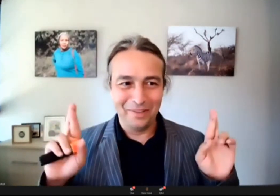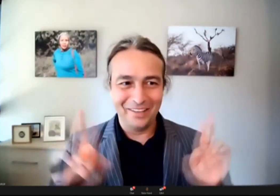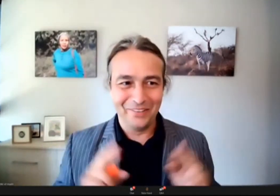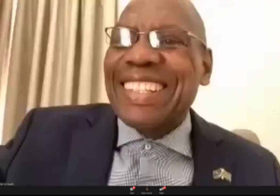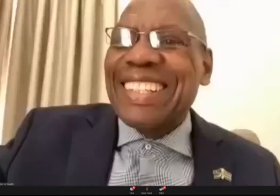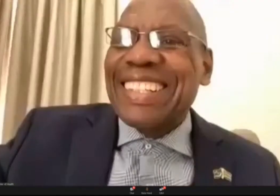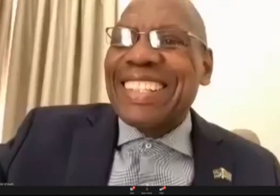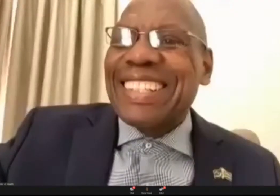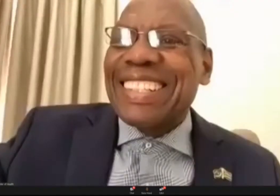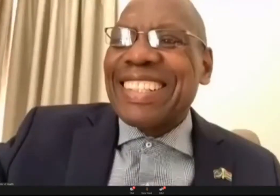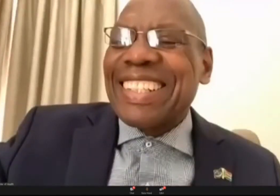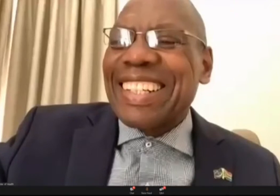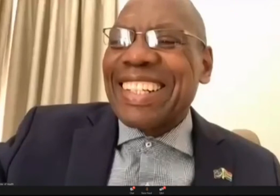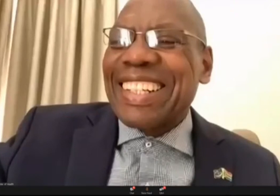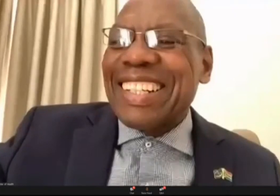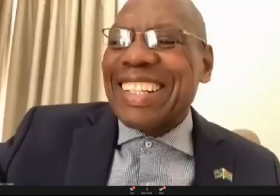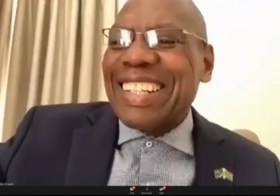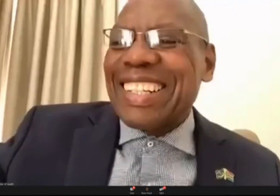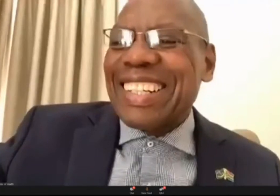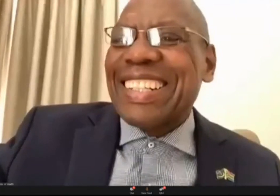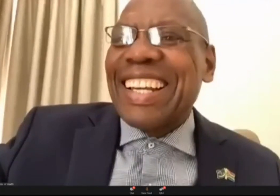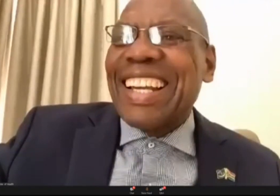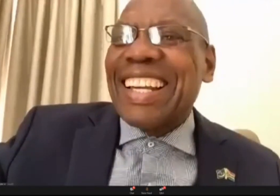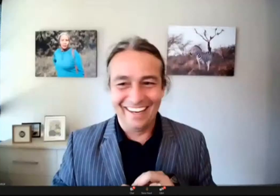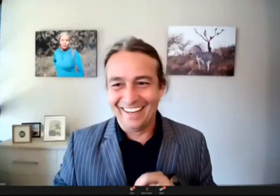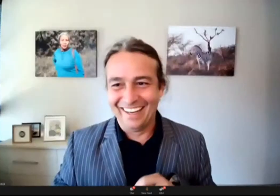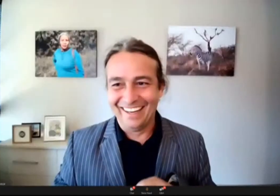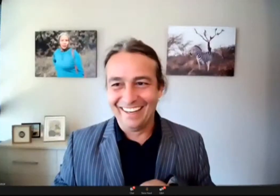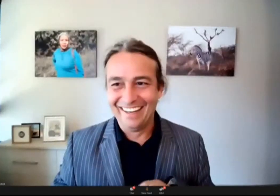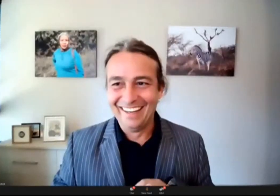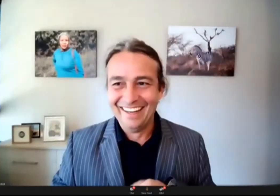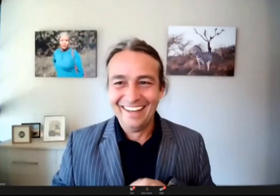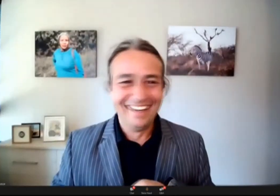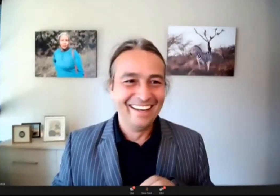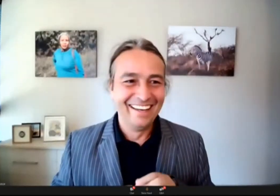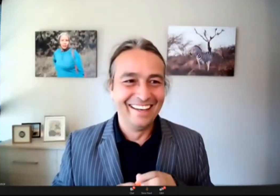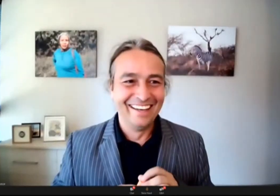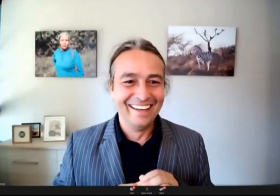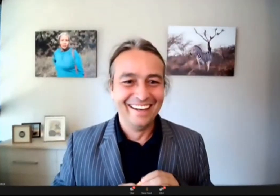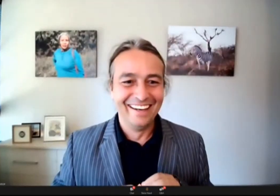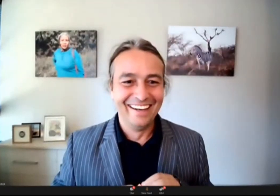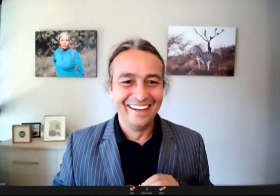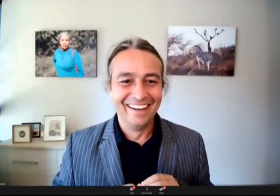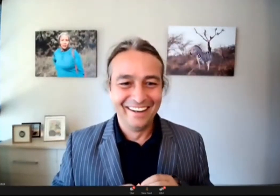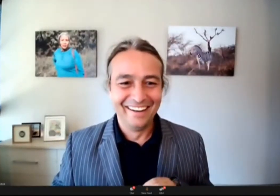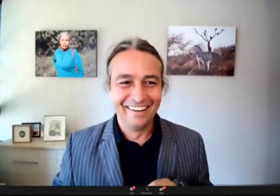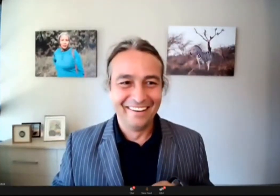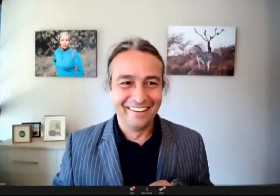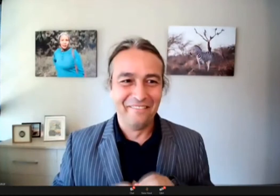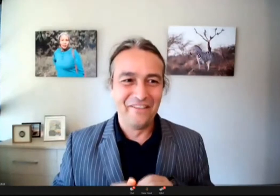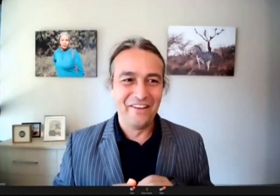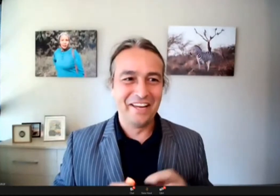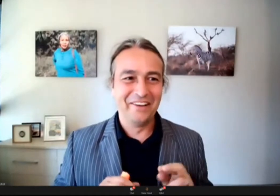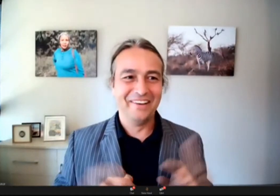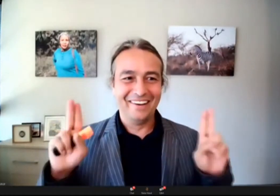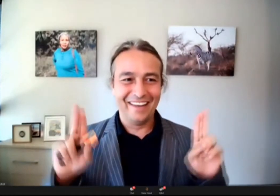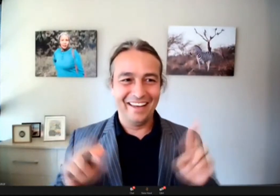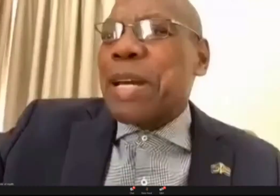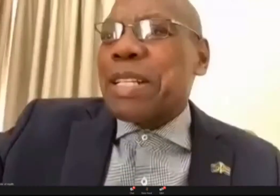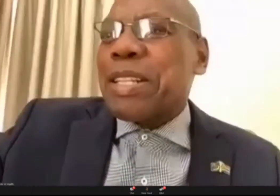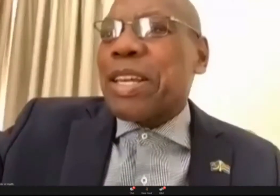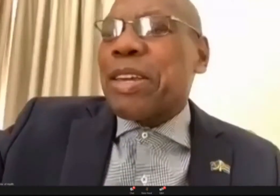hope the good news. Yes. On the sciences. This is already good enough. Yeah. Thank you. Thank